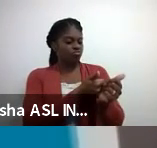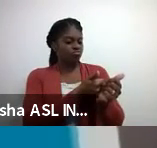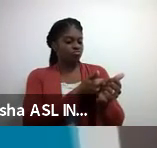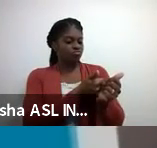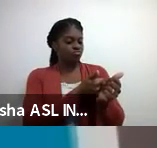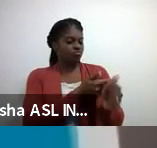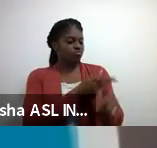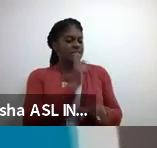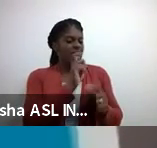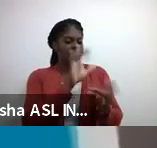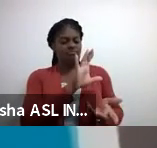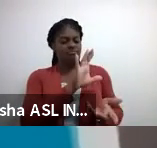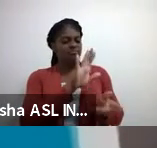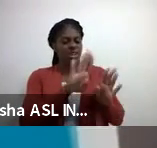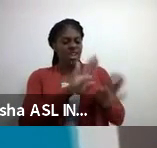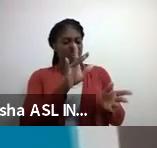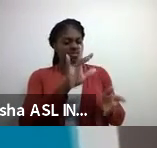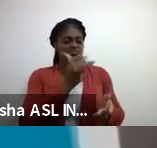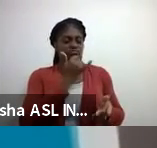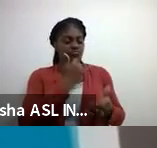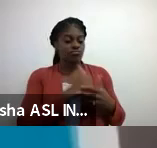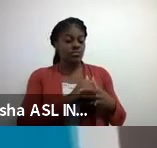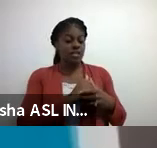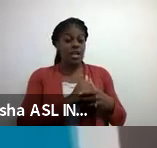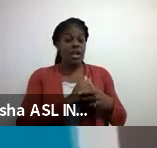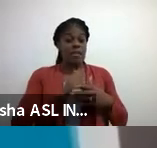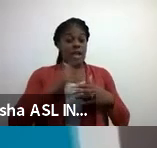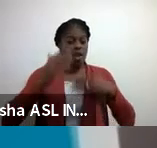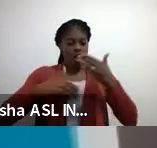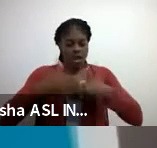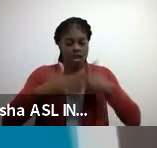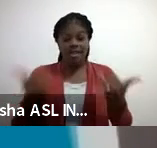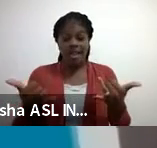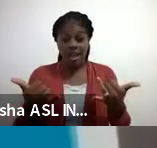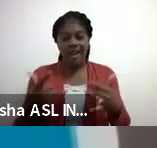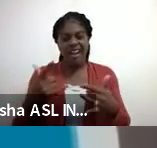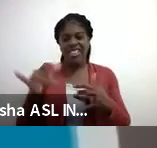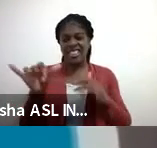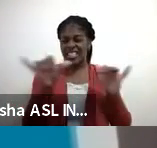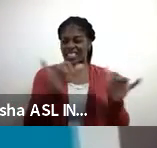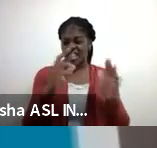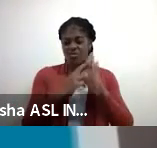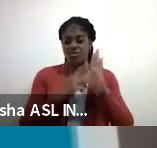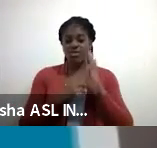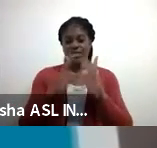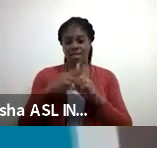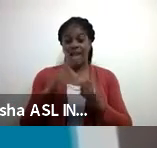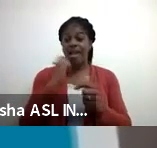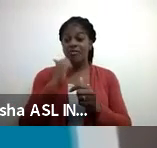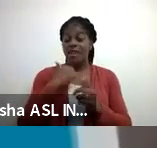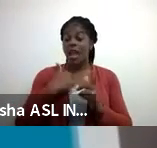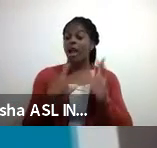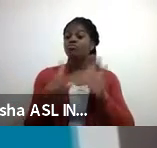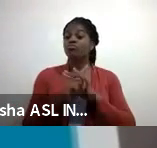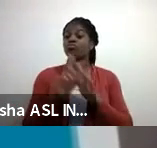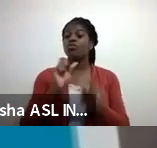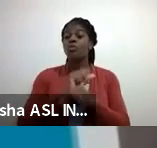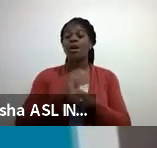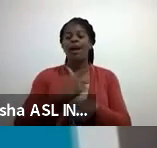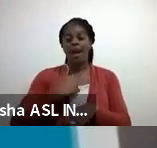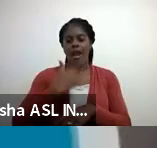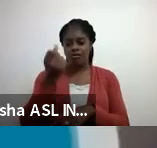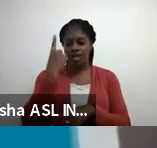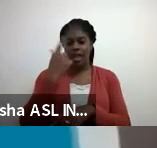to today, I think those rules still apply. Every day that I go to work, I understand that I have